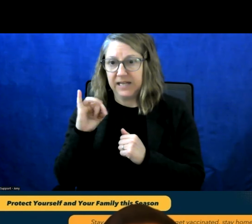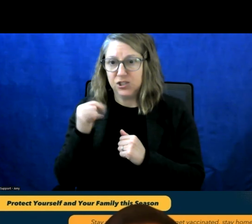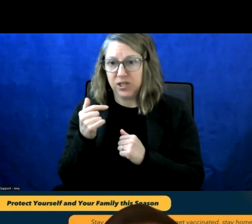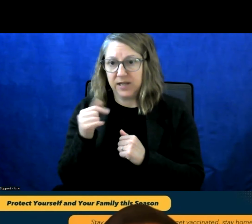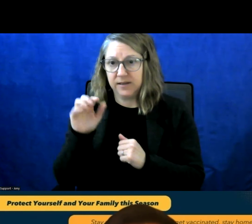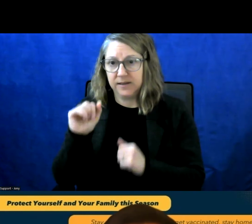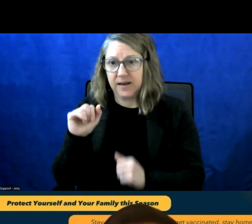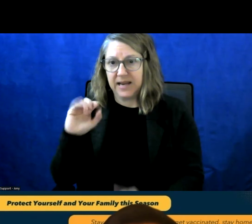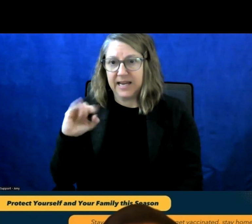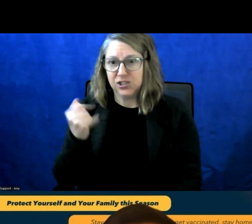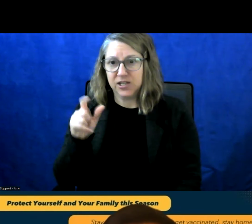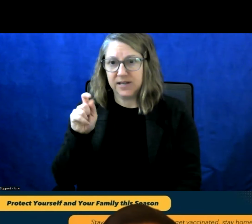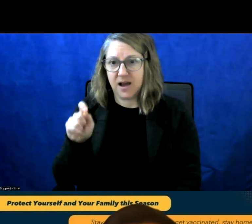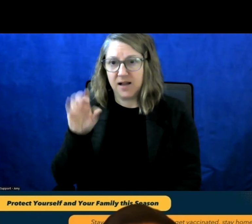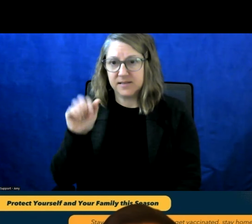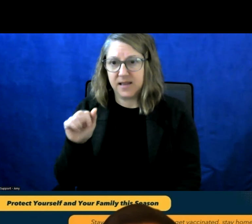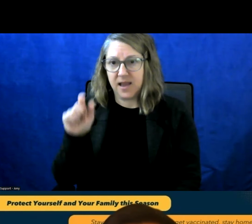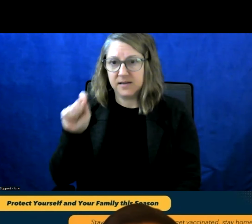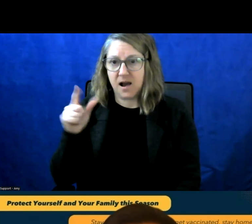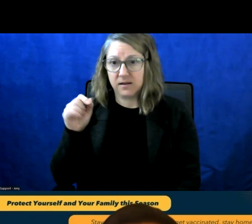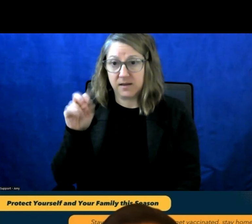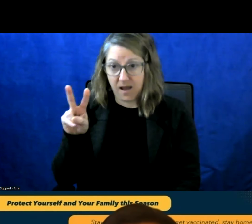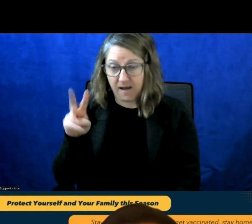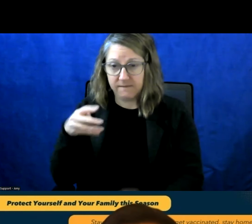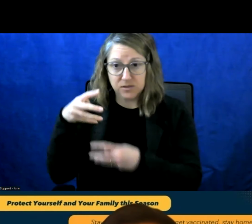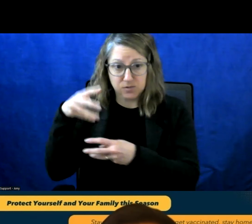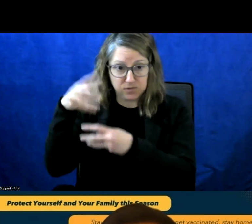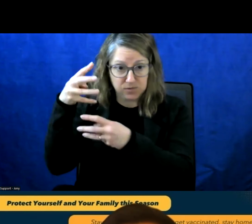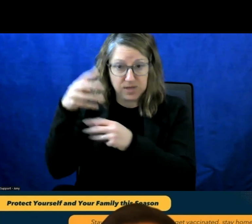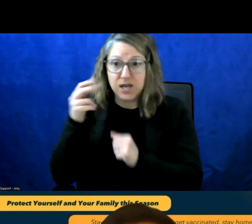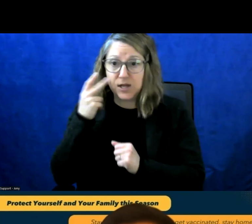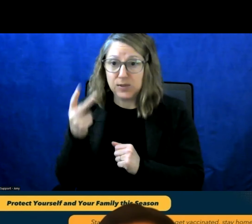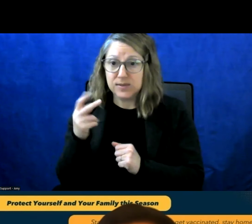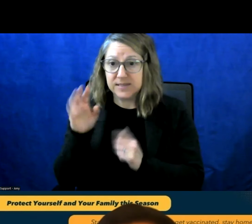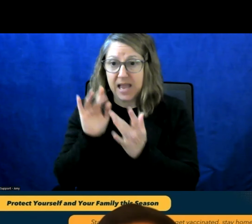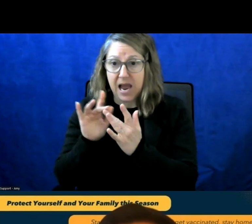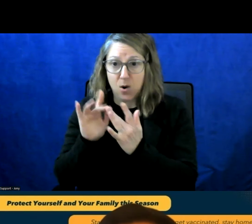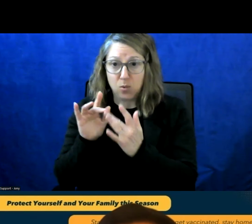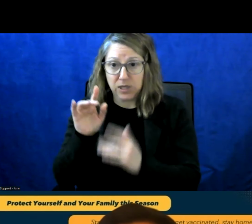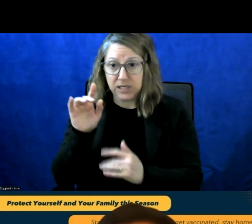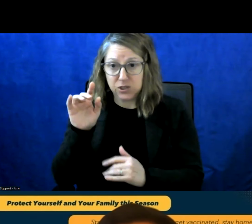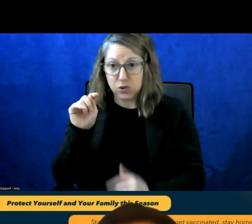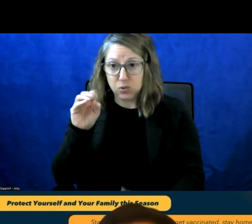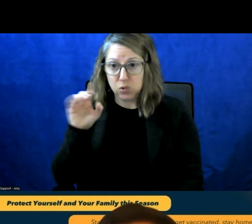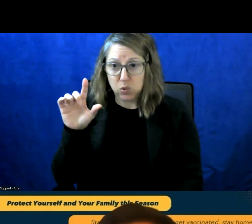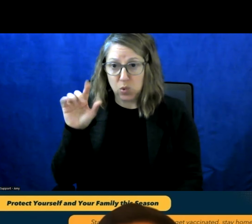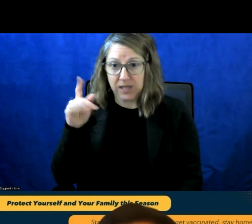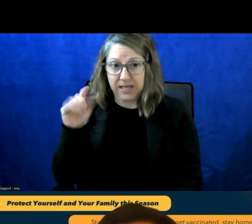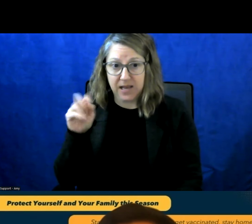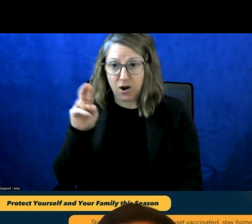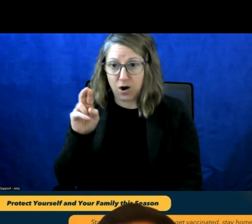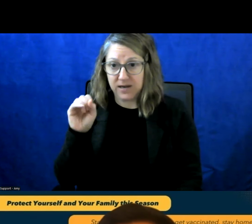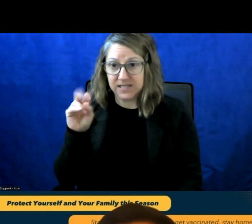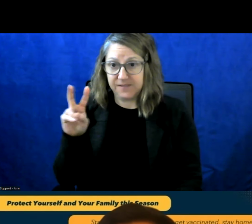aging.ca.gov, if you scroll down to under highlights, you'll see it says Outreach Toolkit, RSV, flu, and